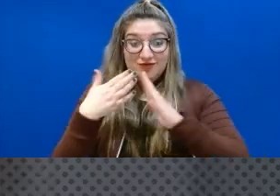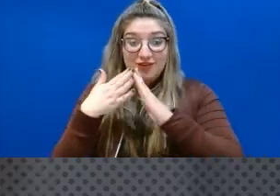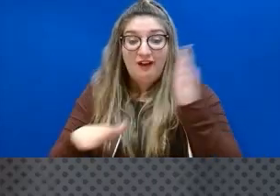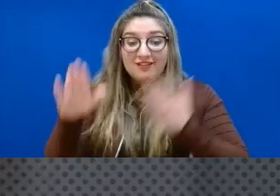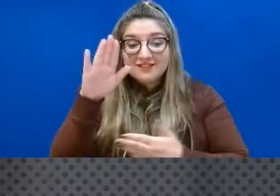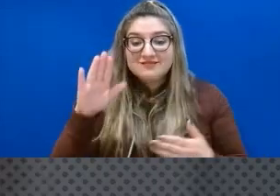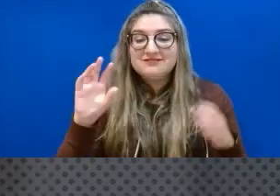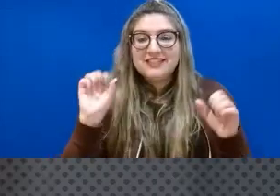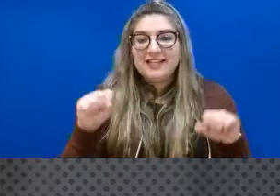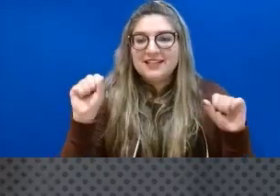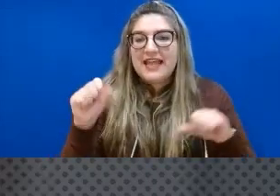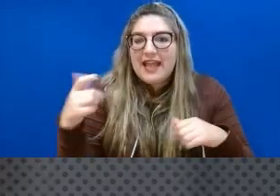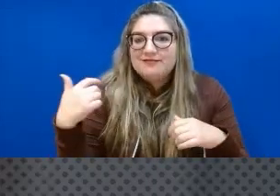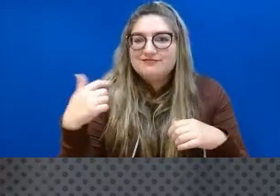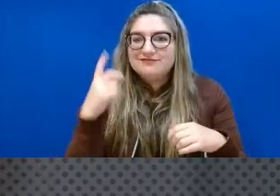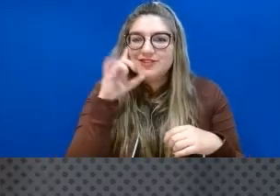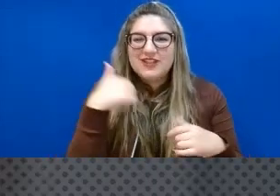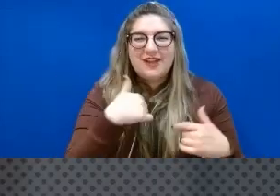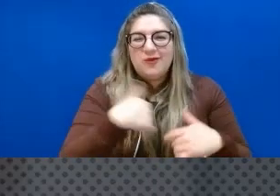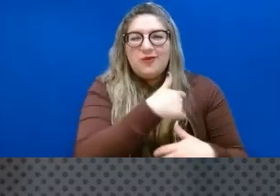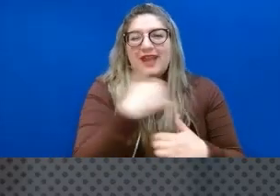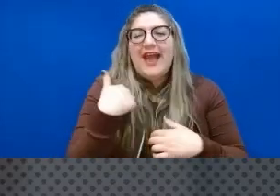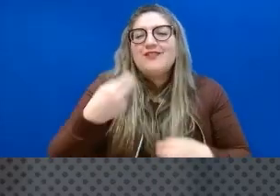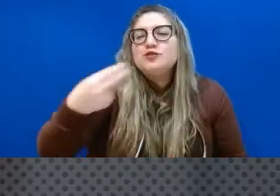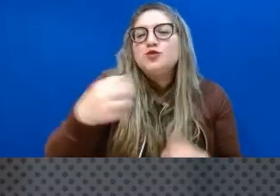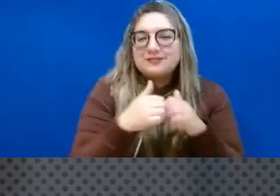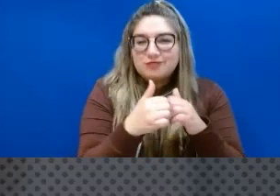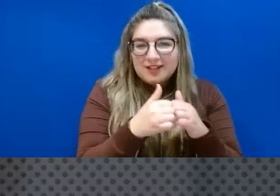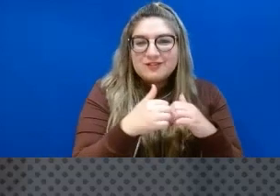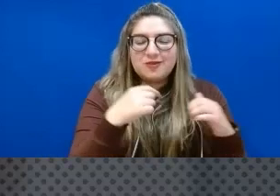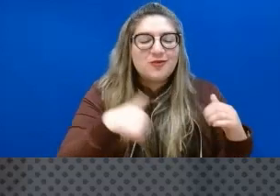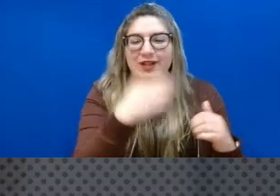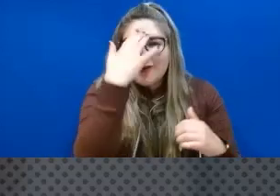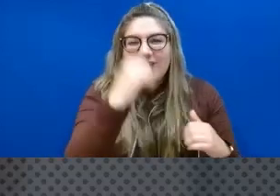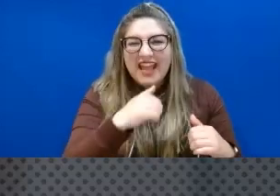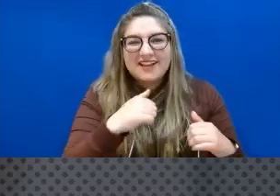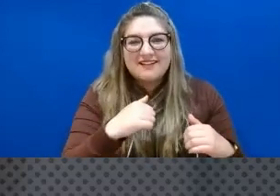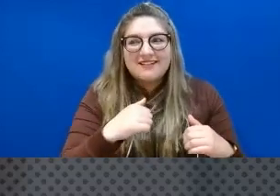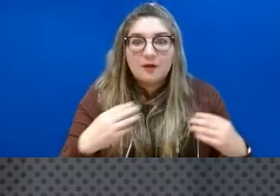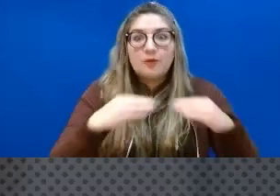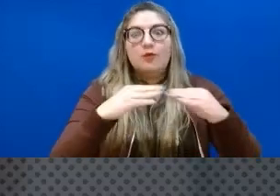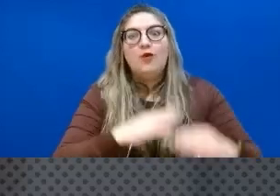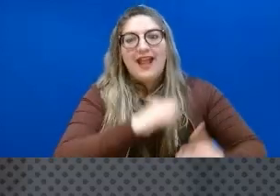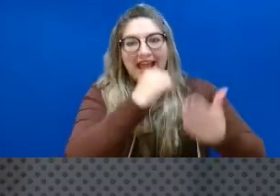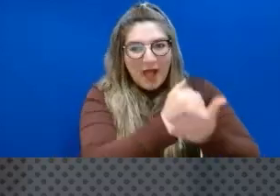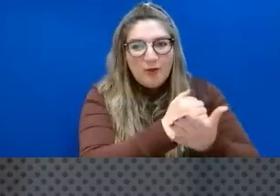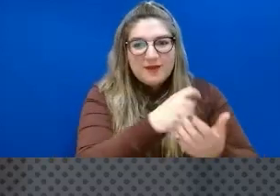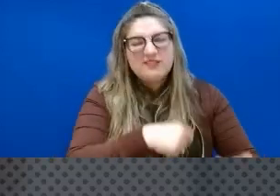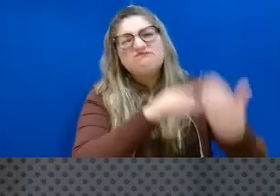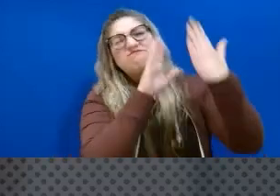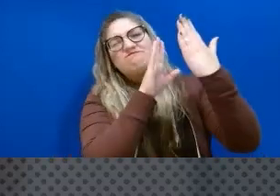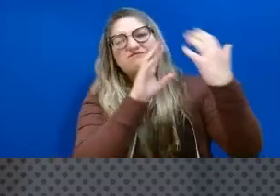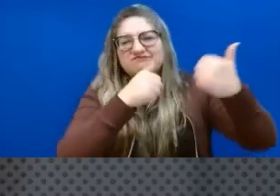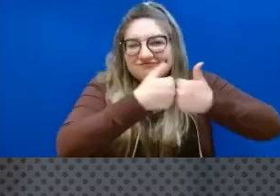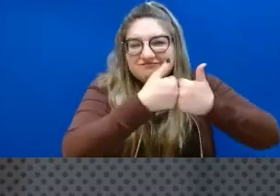of the student and already being able to help them with whatever roadblocks come in their way. So I feel like it allows them to focus on their education and